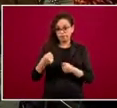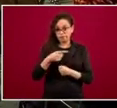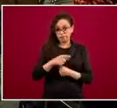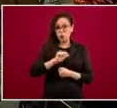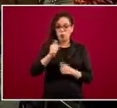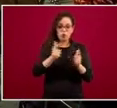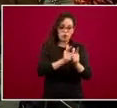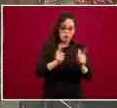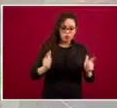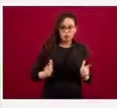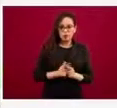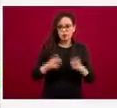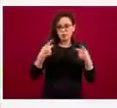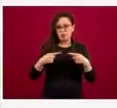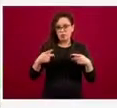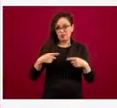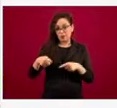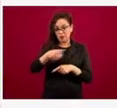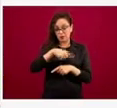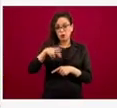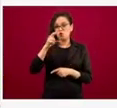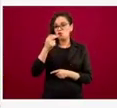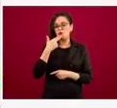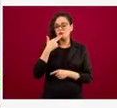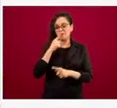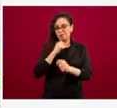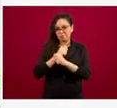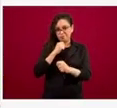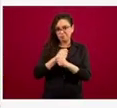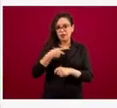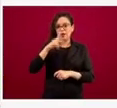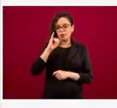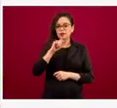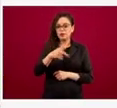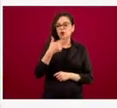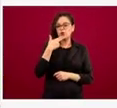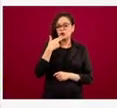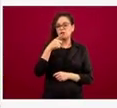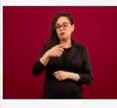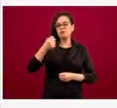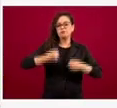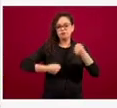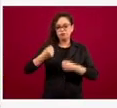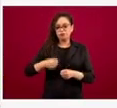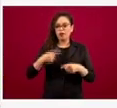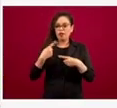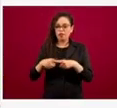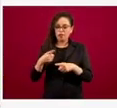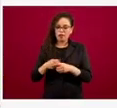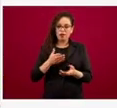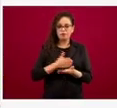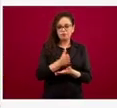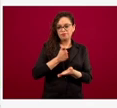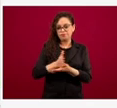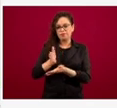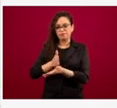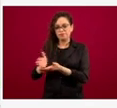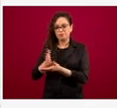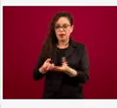Here we can look at a different group. This is the private vehicle mobility